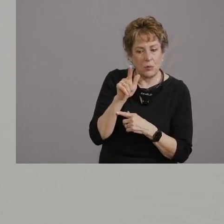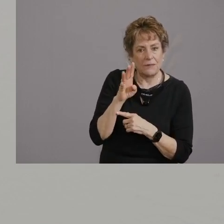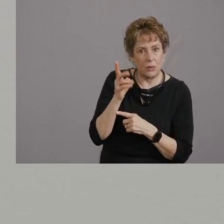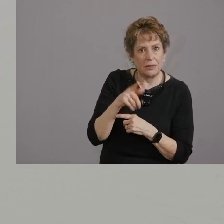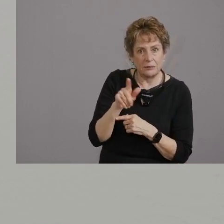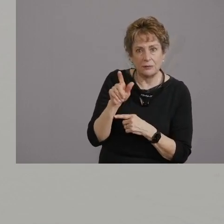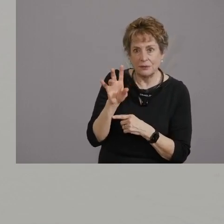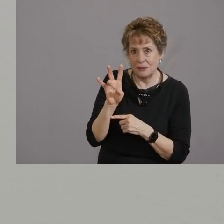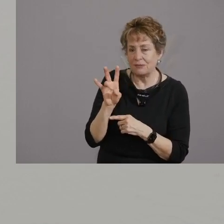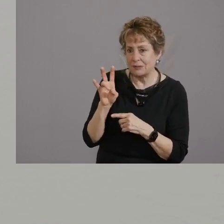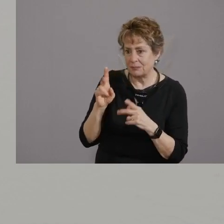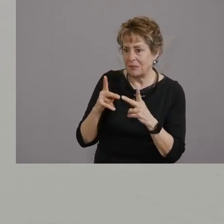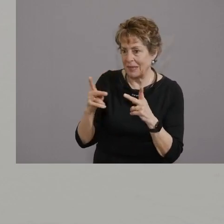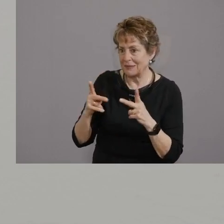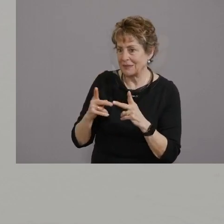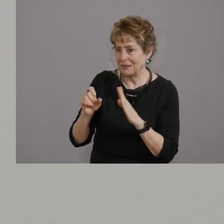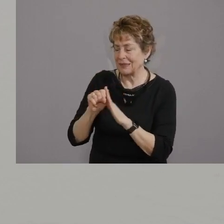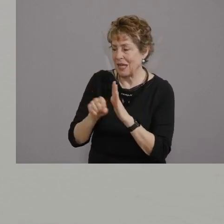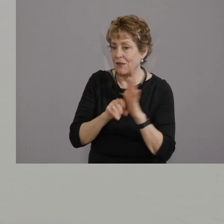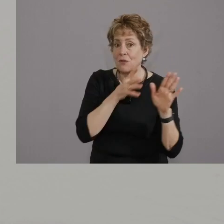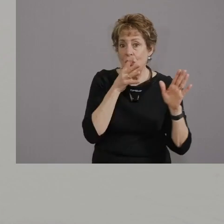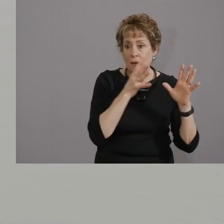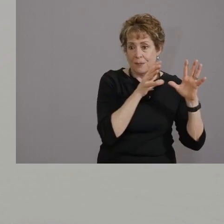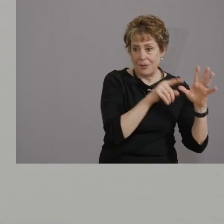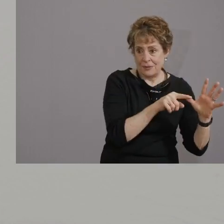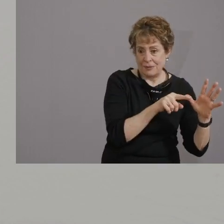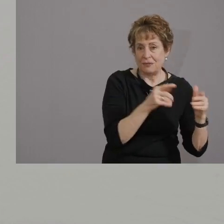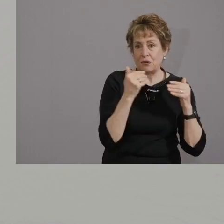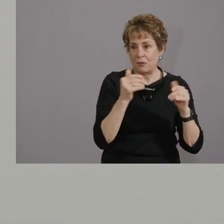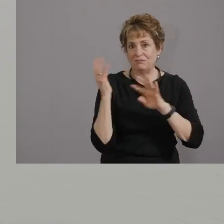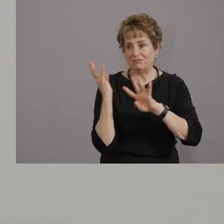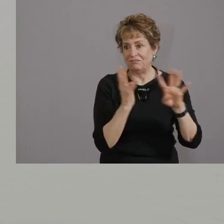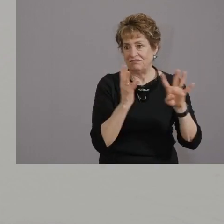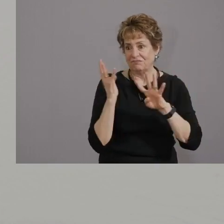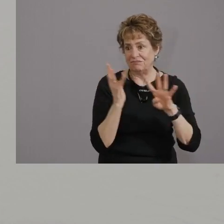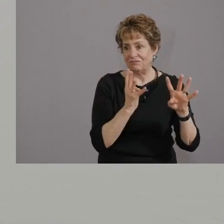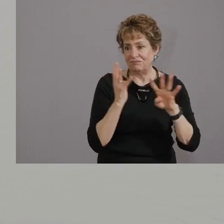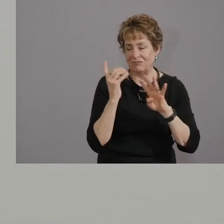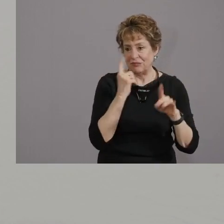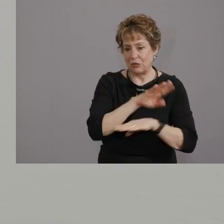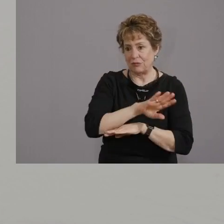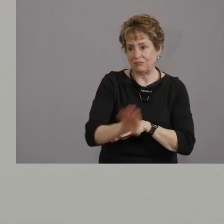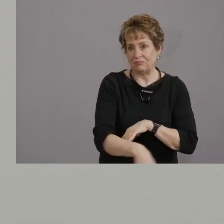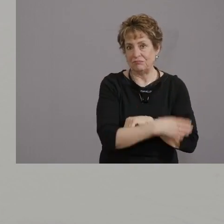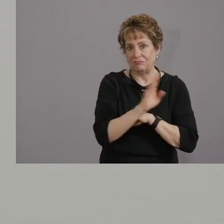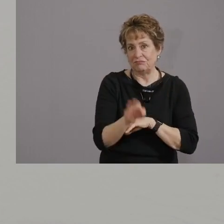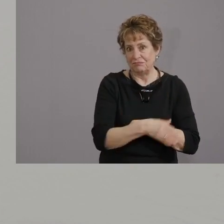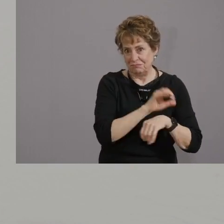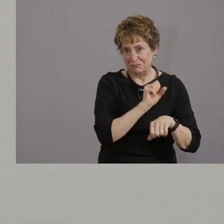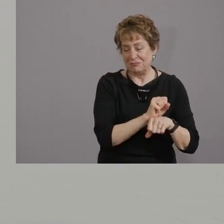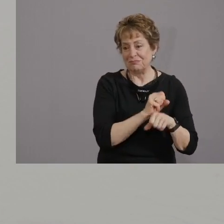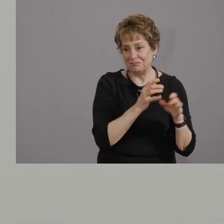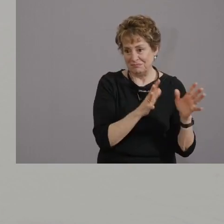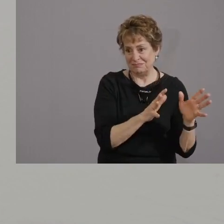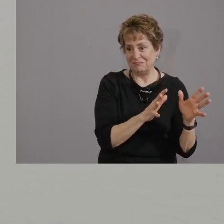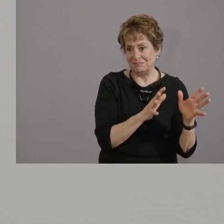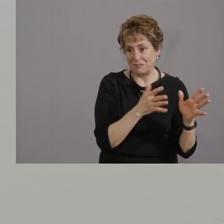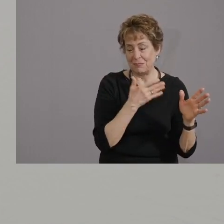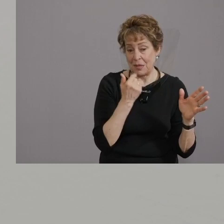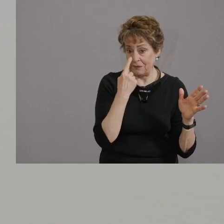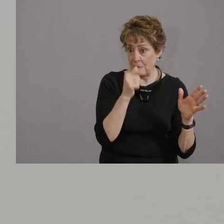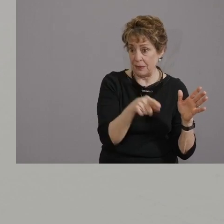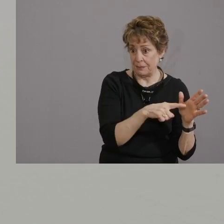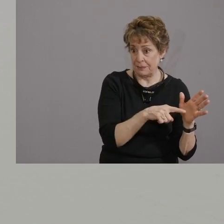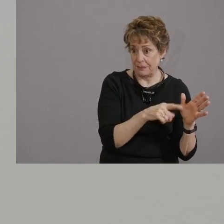Stadium. People are welcome to register for those spots in the middle of the night, especially if it's more convenient for them. But seeing that we had